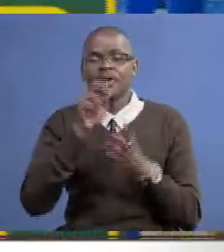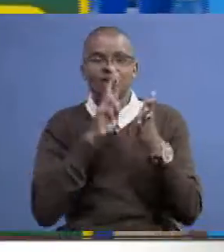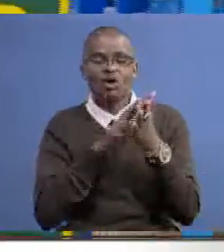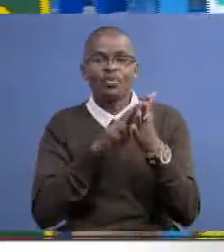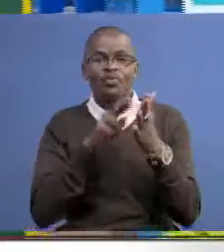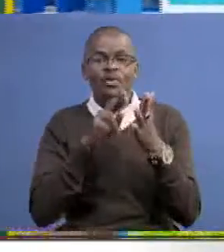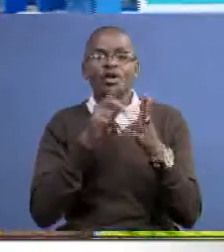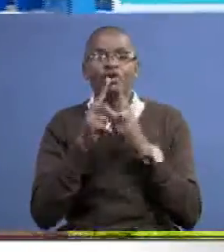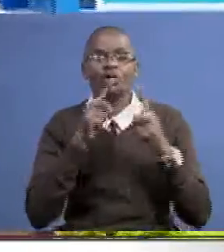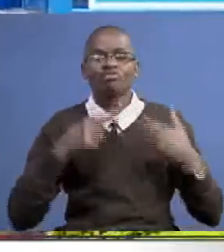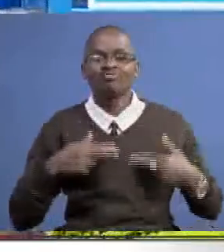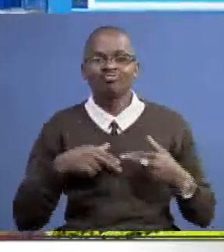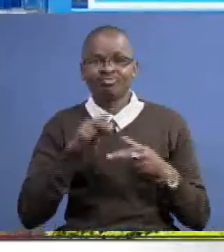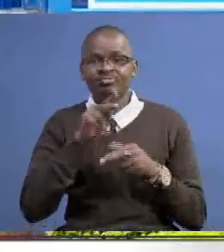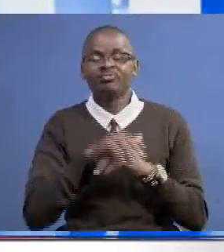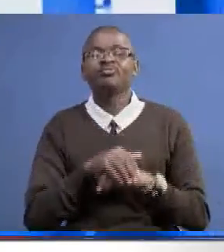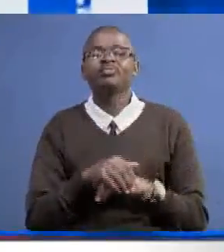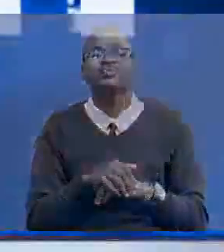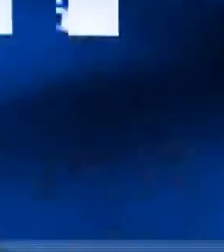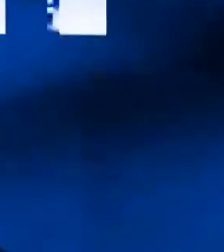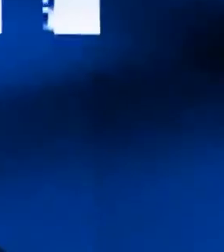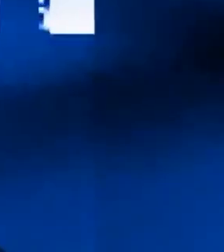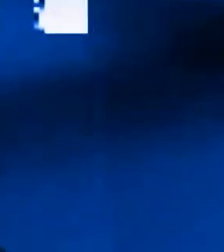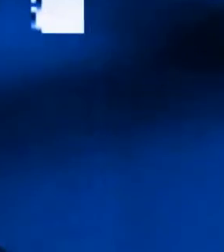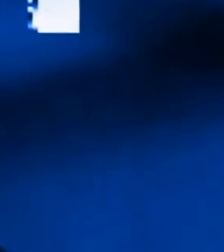reporting for Talk Health on KUTV, Nairobi.